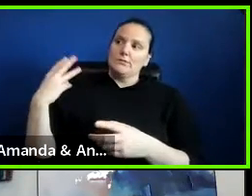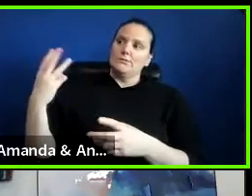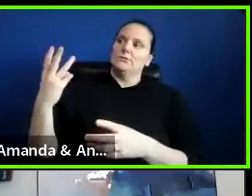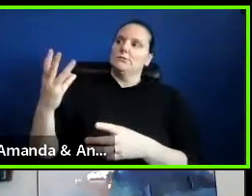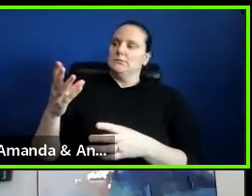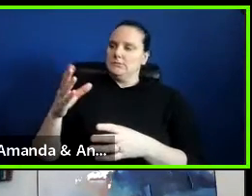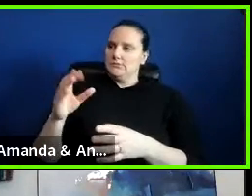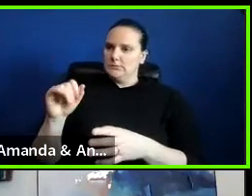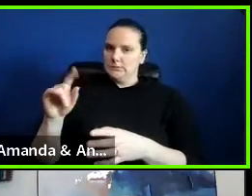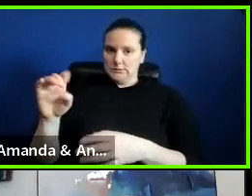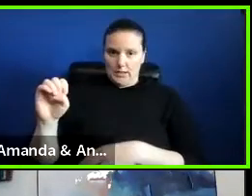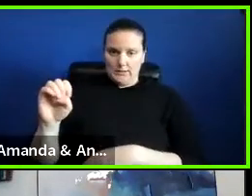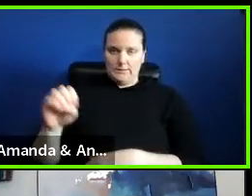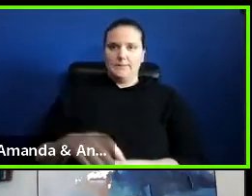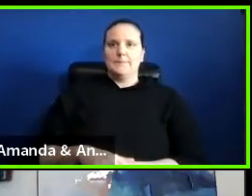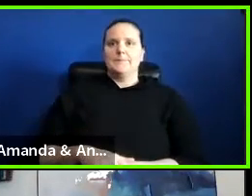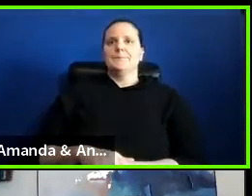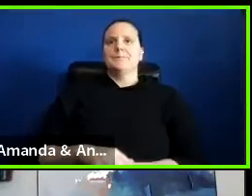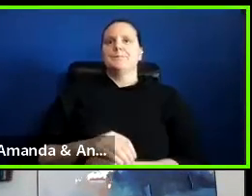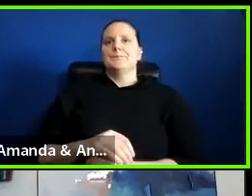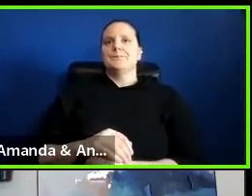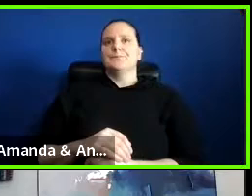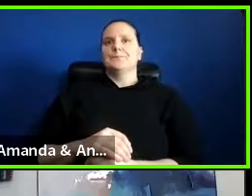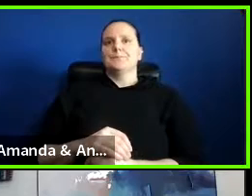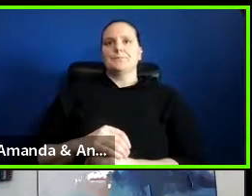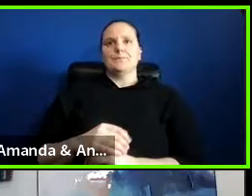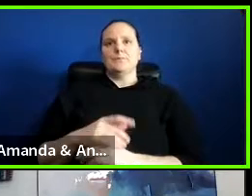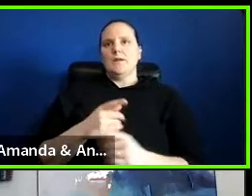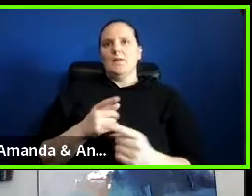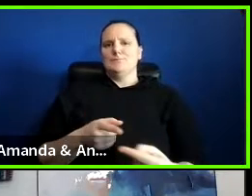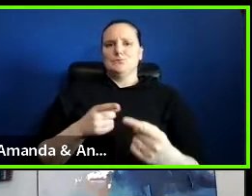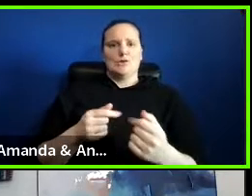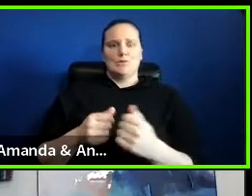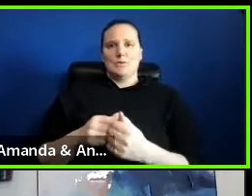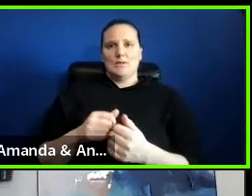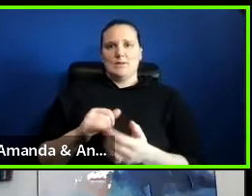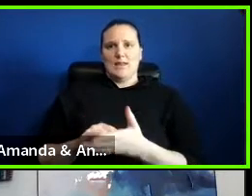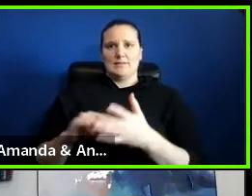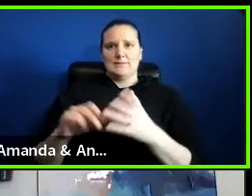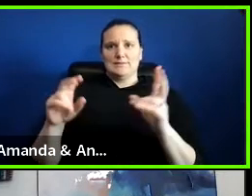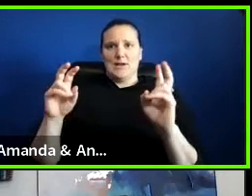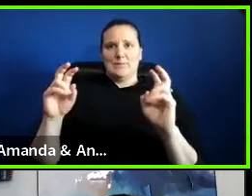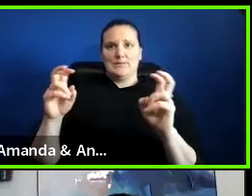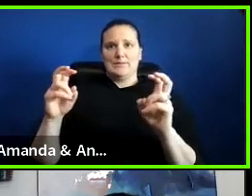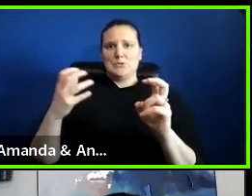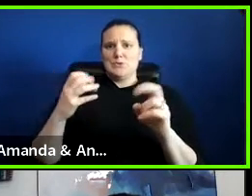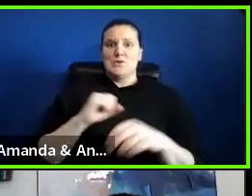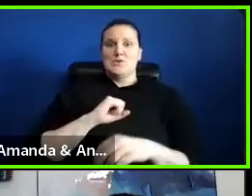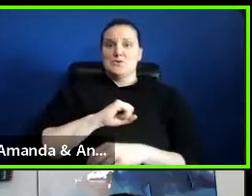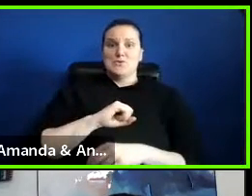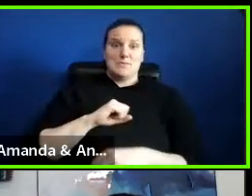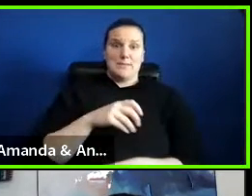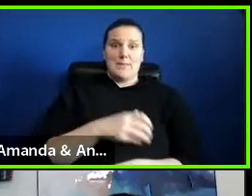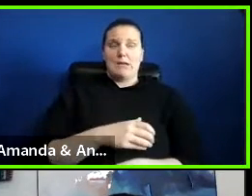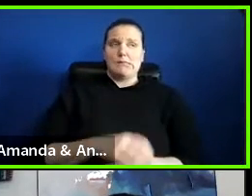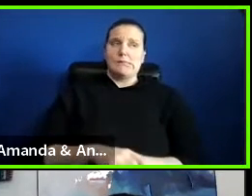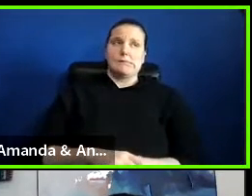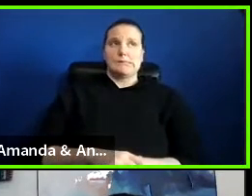bridge. I really struggled with this topic. My superpower, I